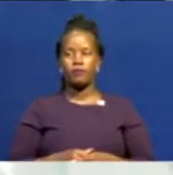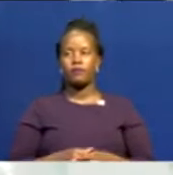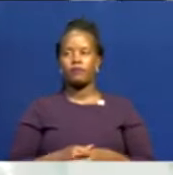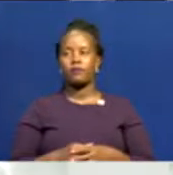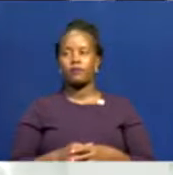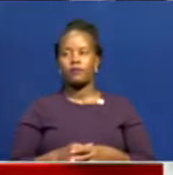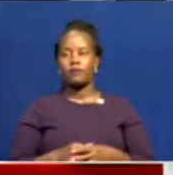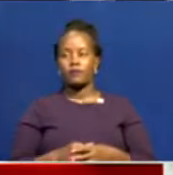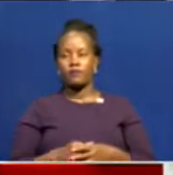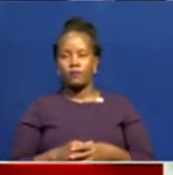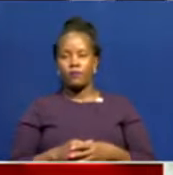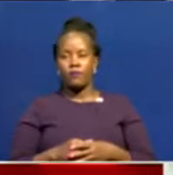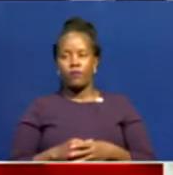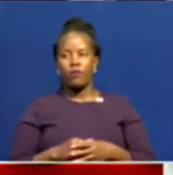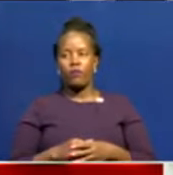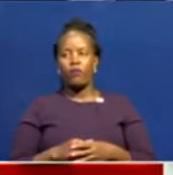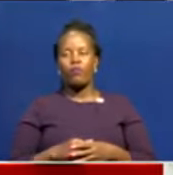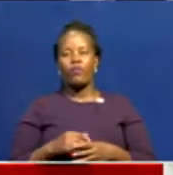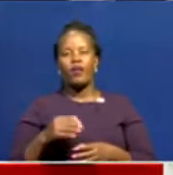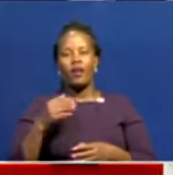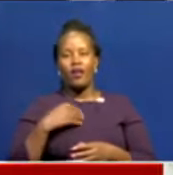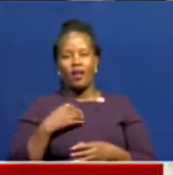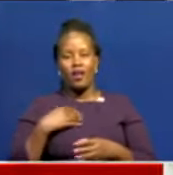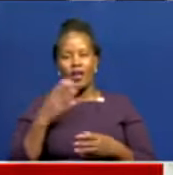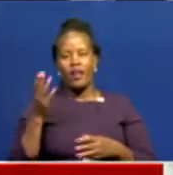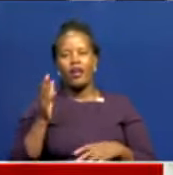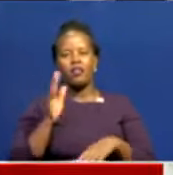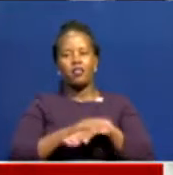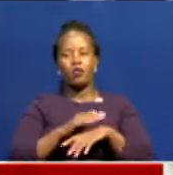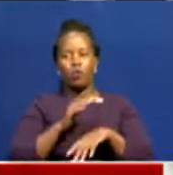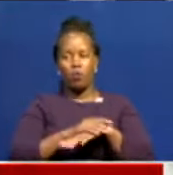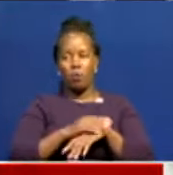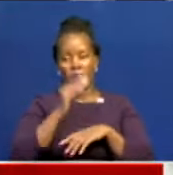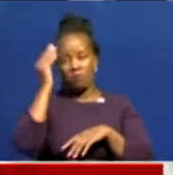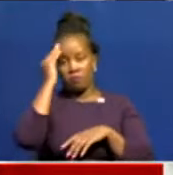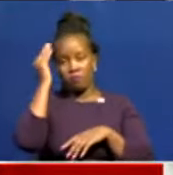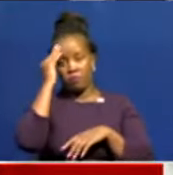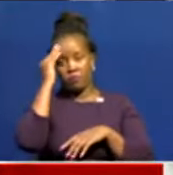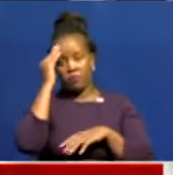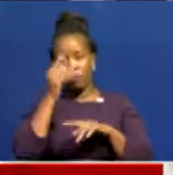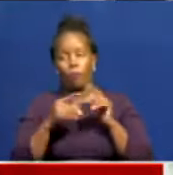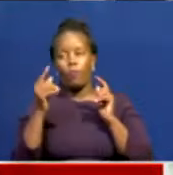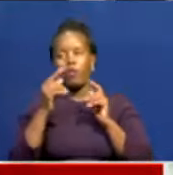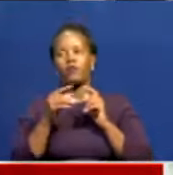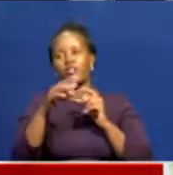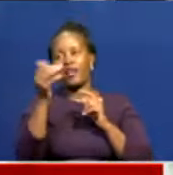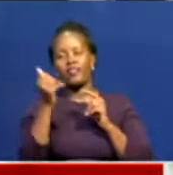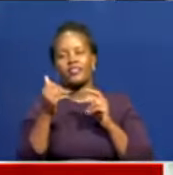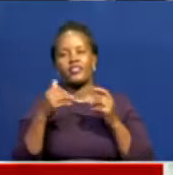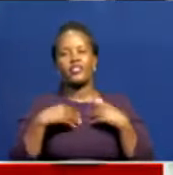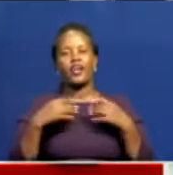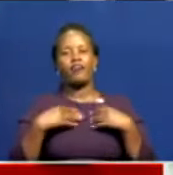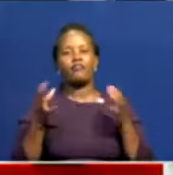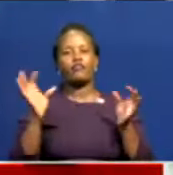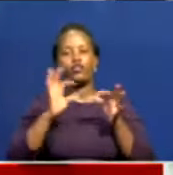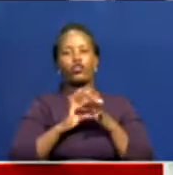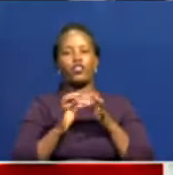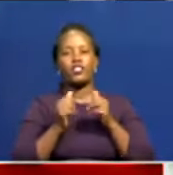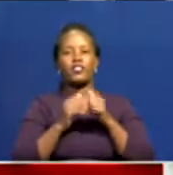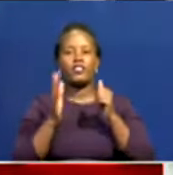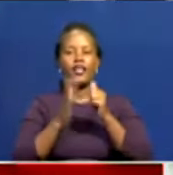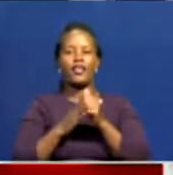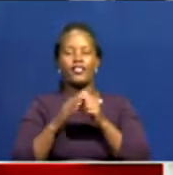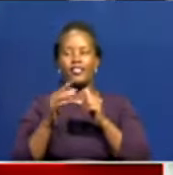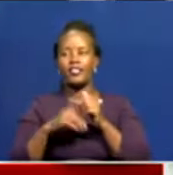He had a long and illustrious career in the now defunct provincial administration, having joined the same in 1960, way